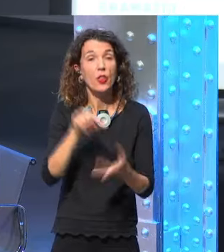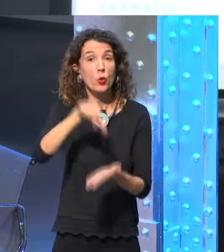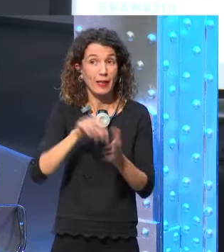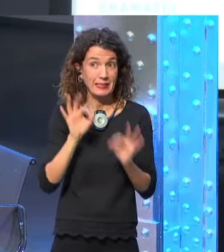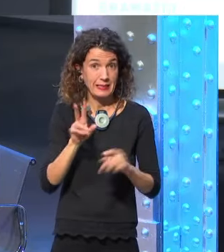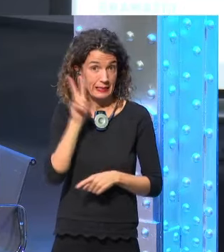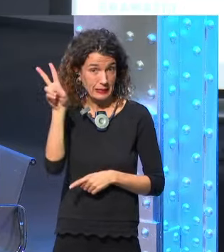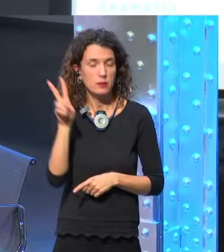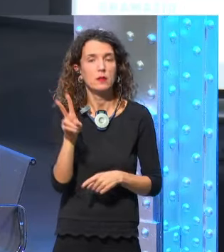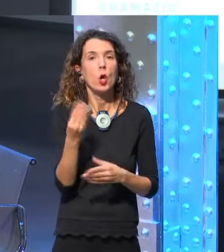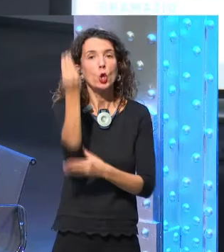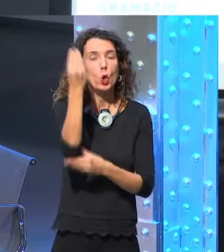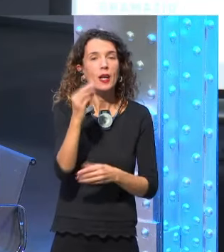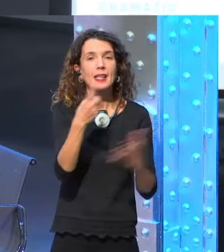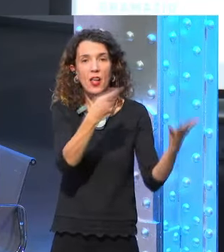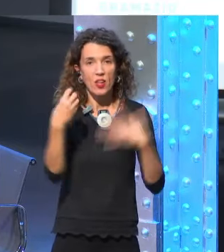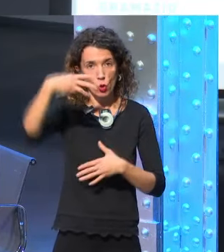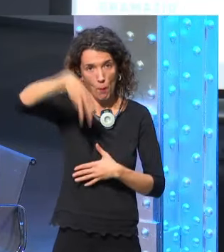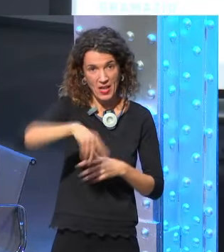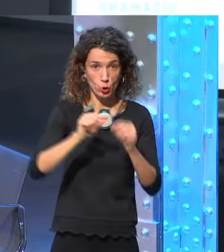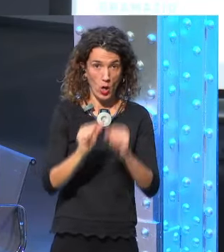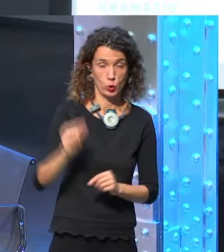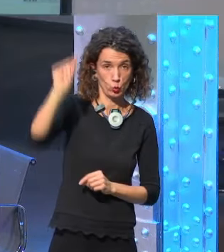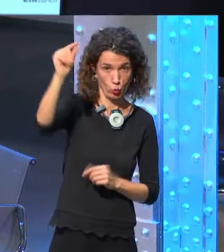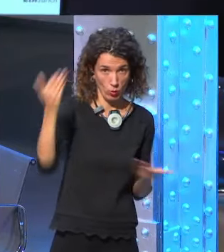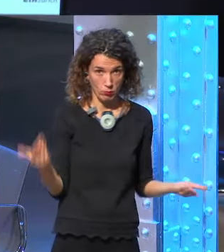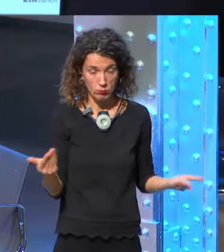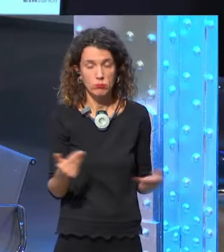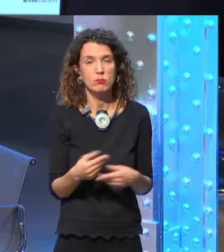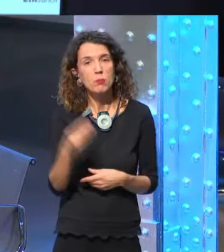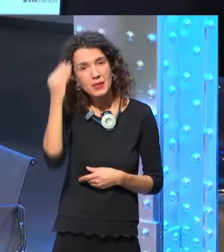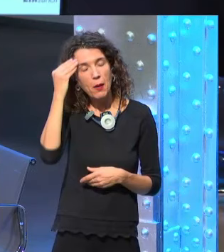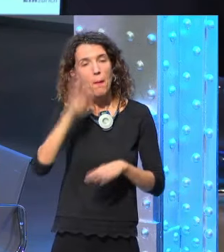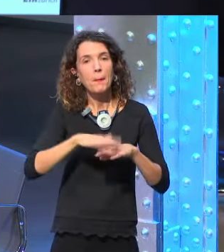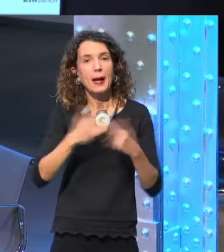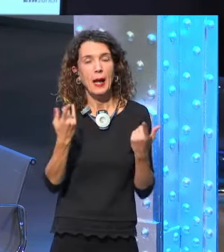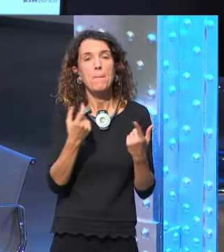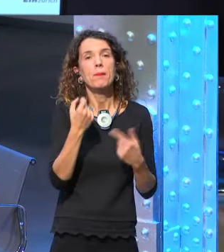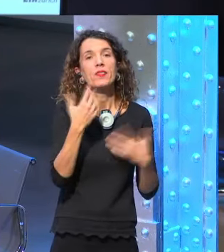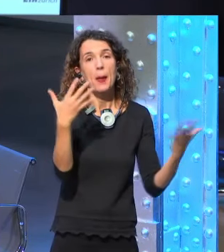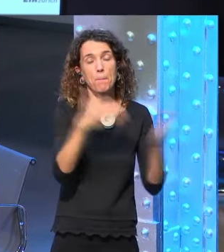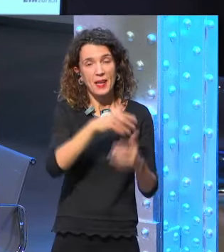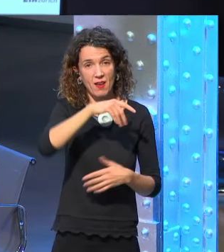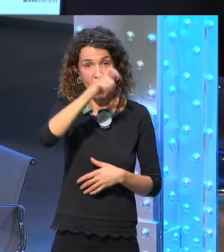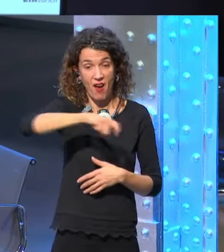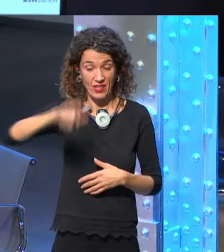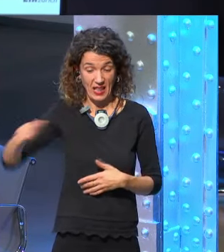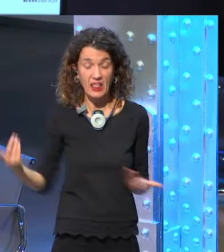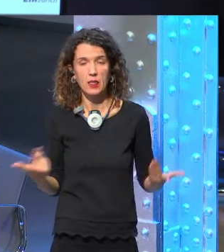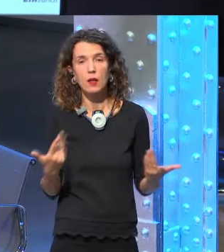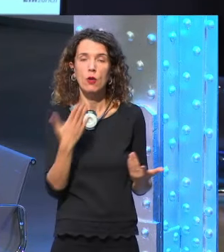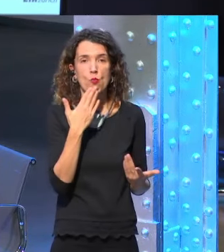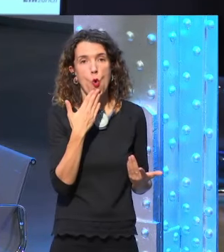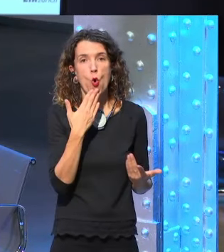600-meter high tower. It's a city for 30,000 inhabitants, and it's a city as an object. The